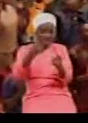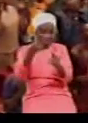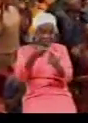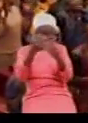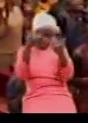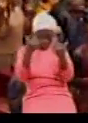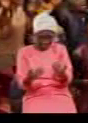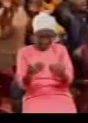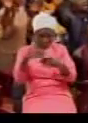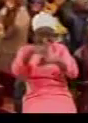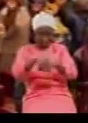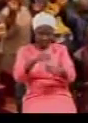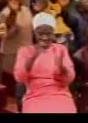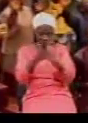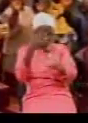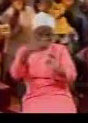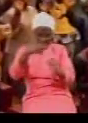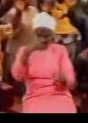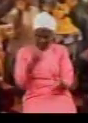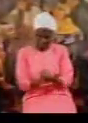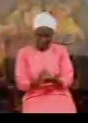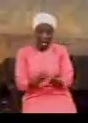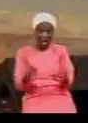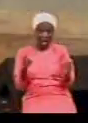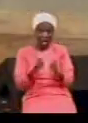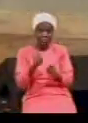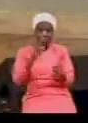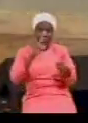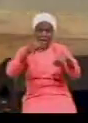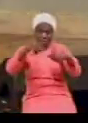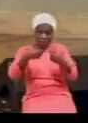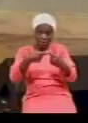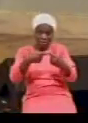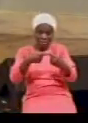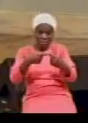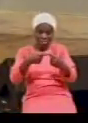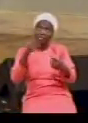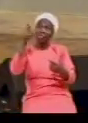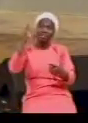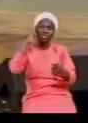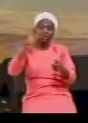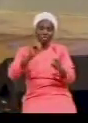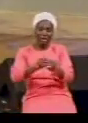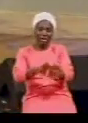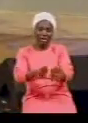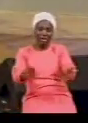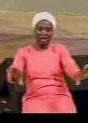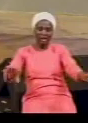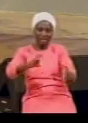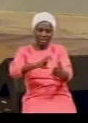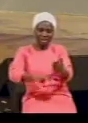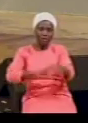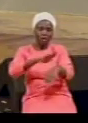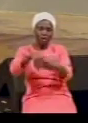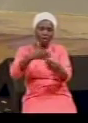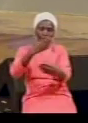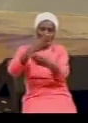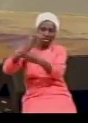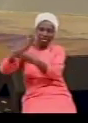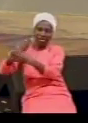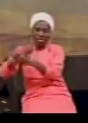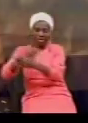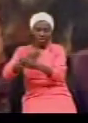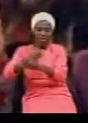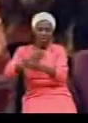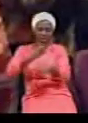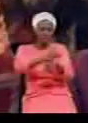tonight. As you are going, it'll clear every stumbling block out of your way